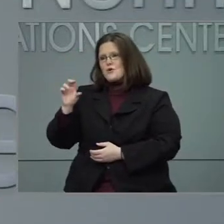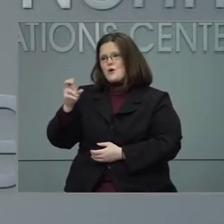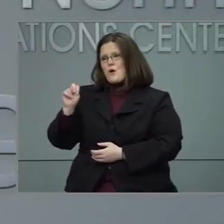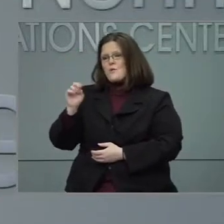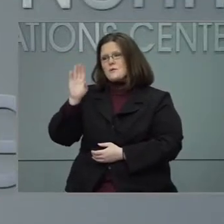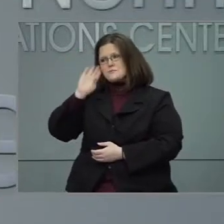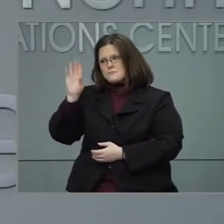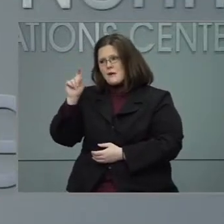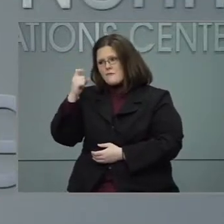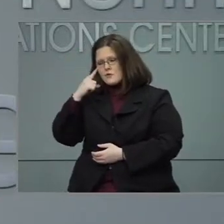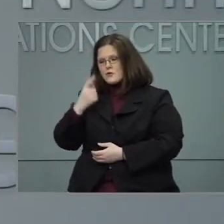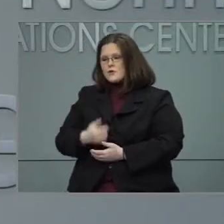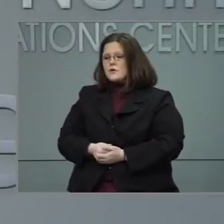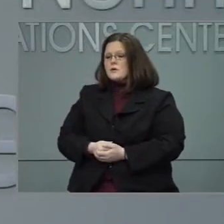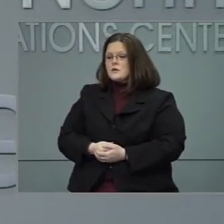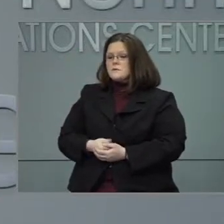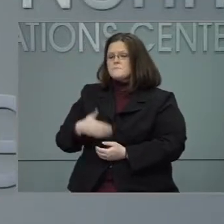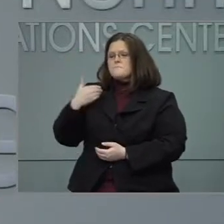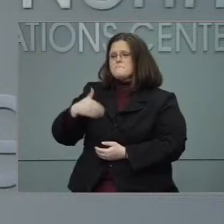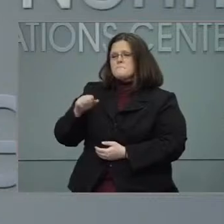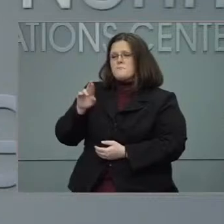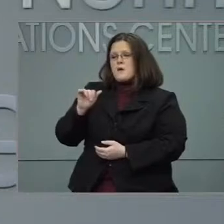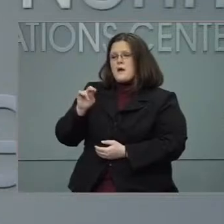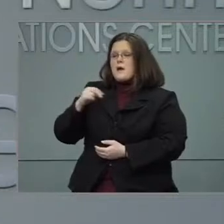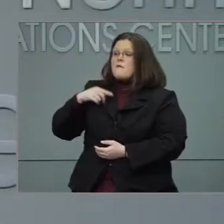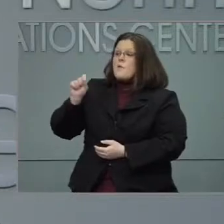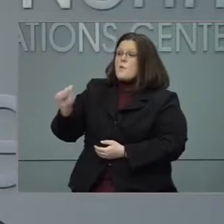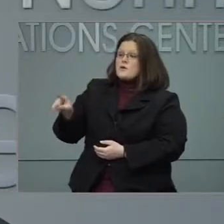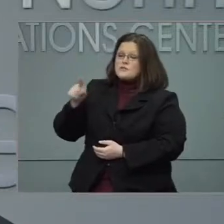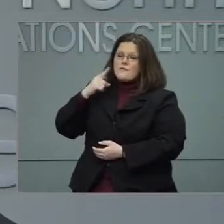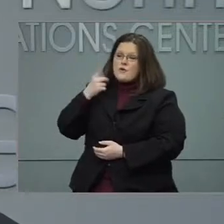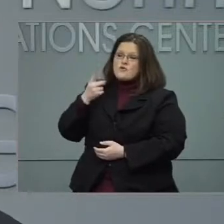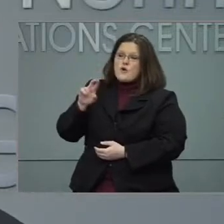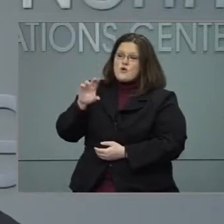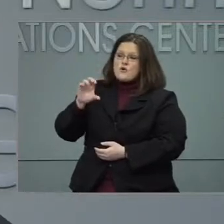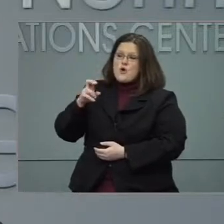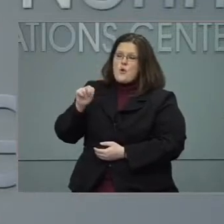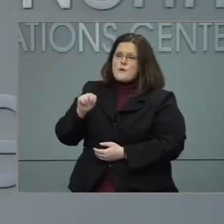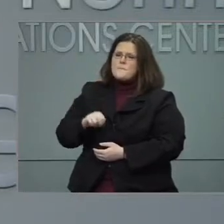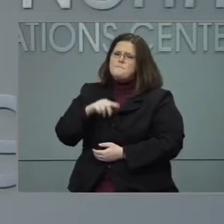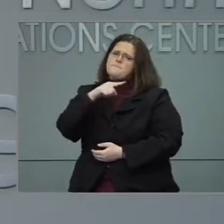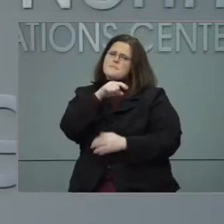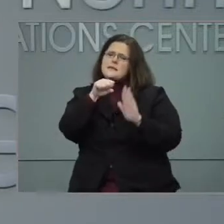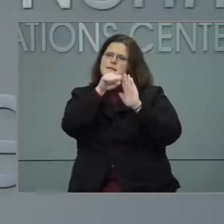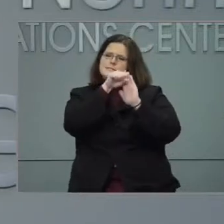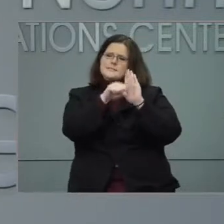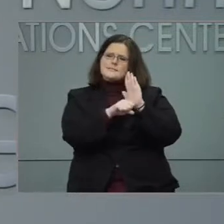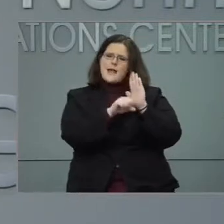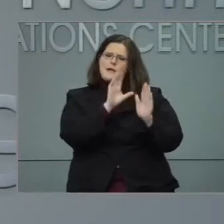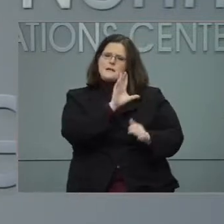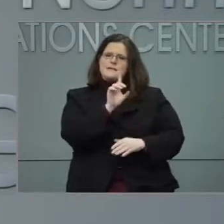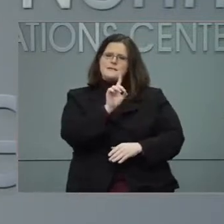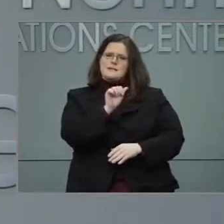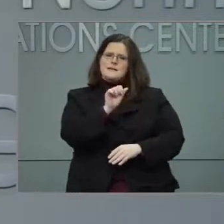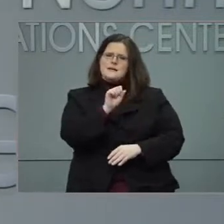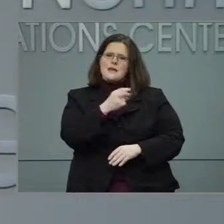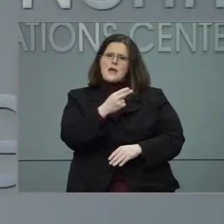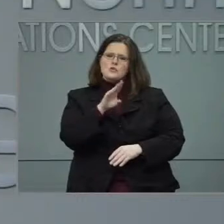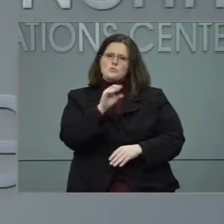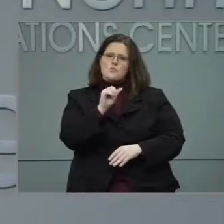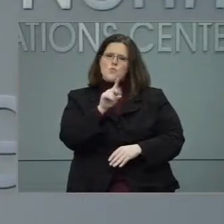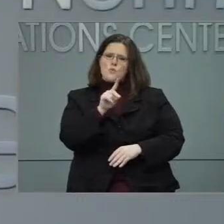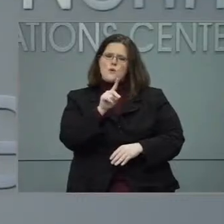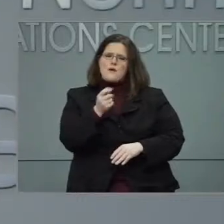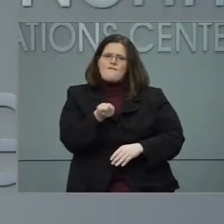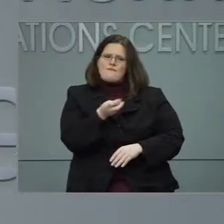the AP. Had a question for Dr. Cohen. We see on the state dashboard that fewer than 85,000 people got